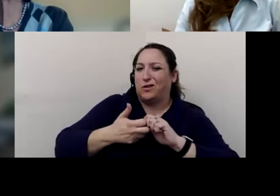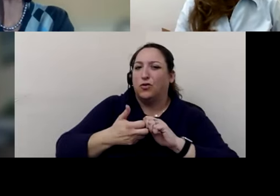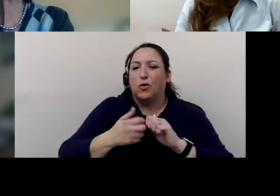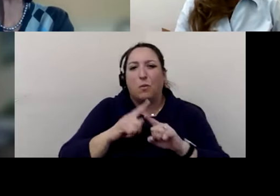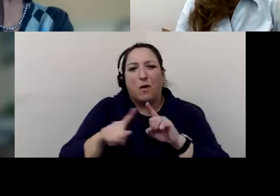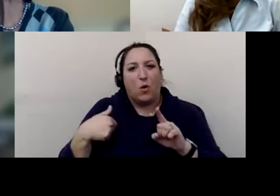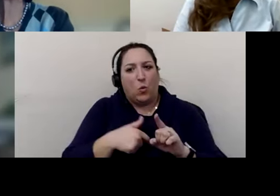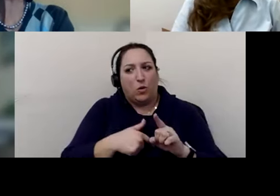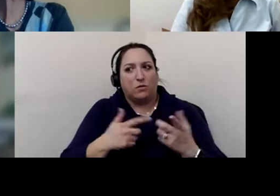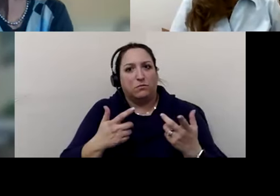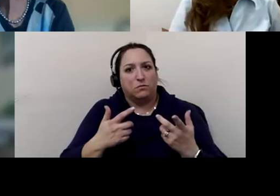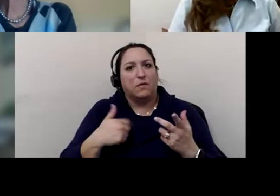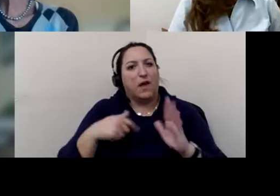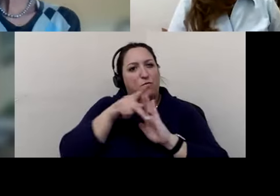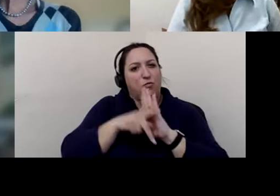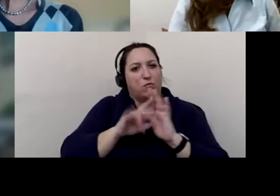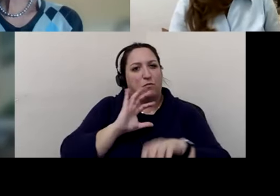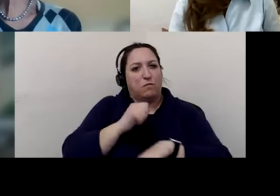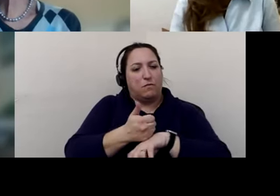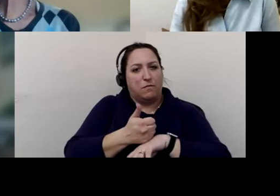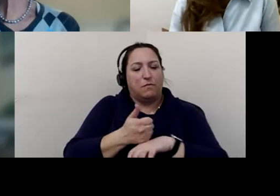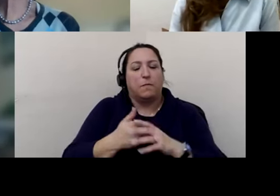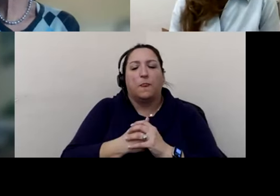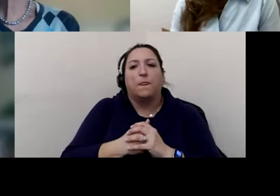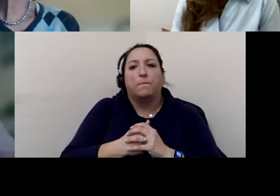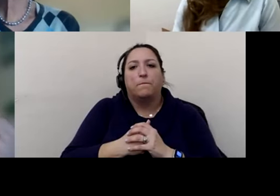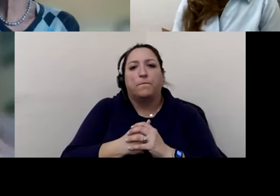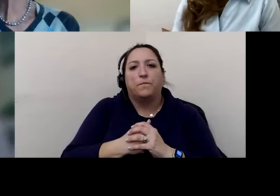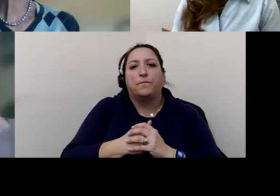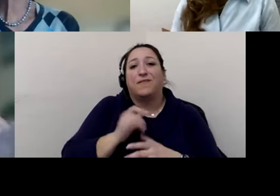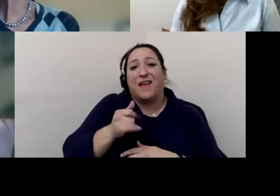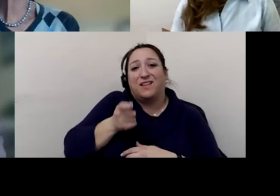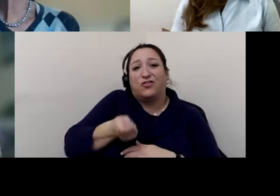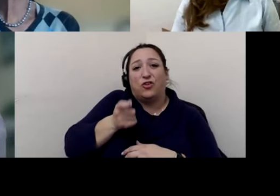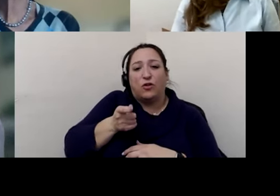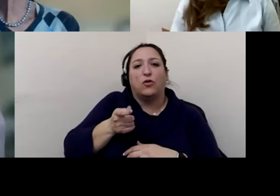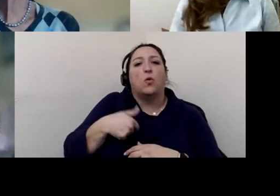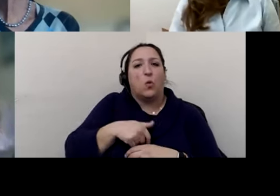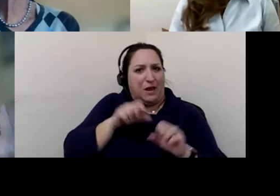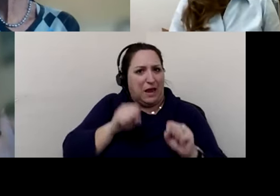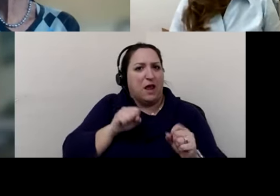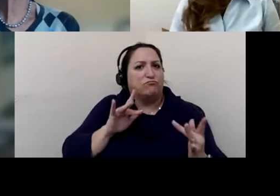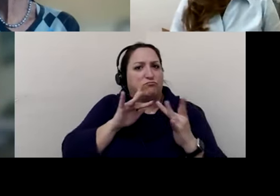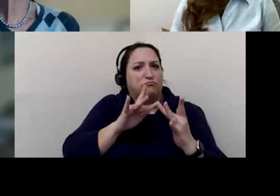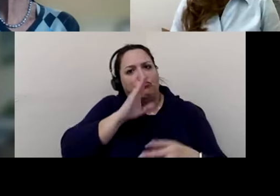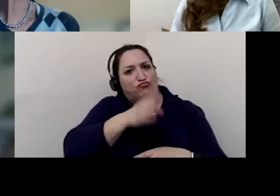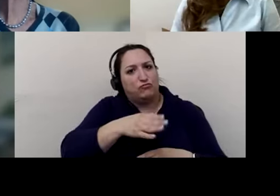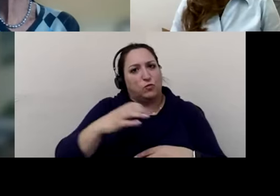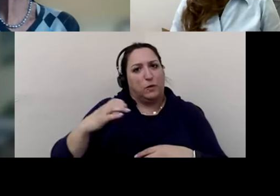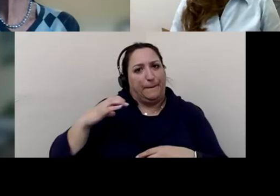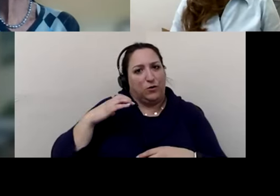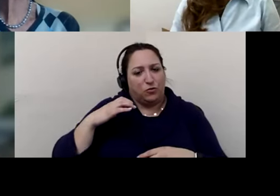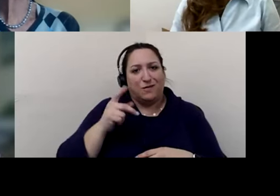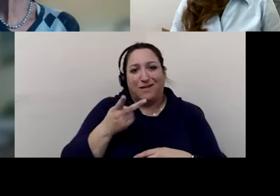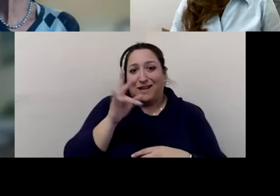And we have a protocol in place where under the injunction, we're entitled to reach out directly to the commissioner. And